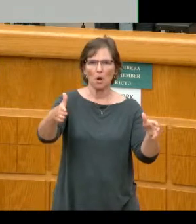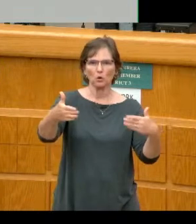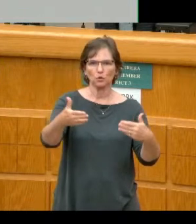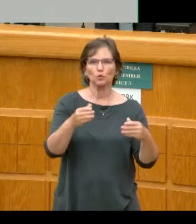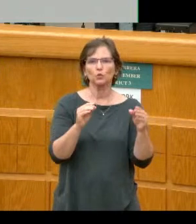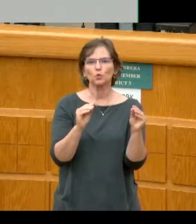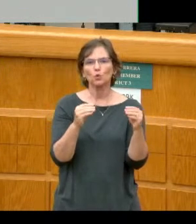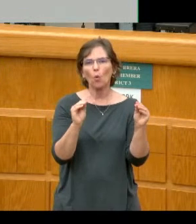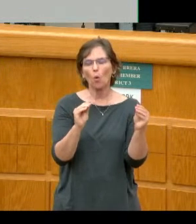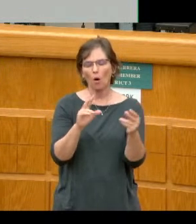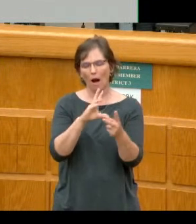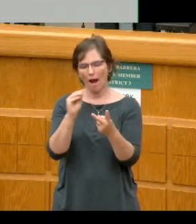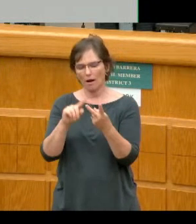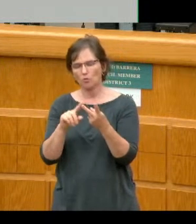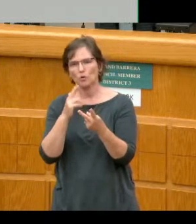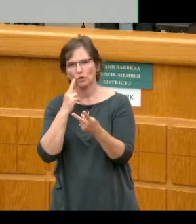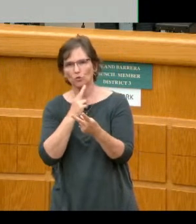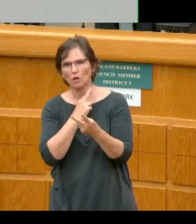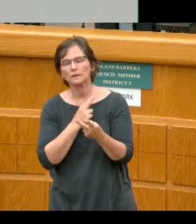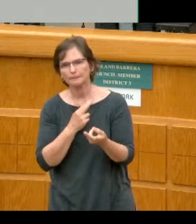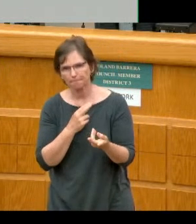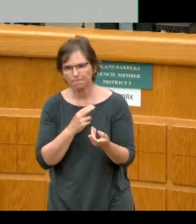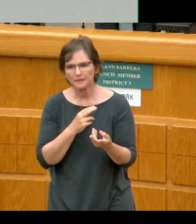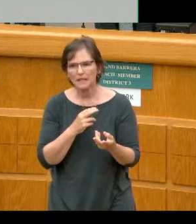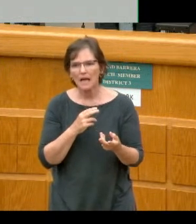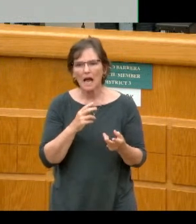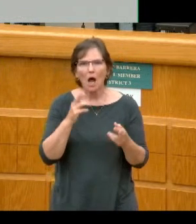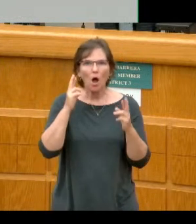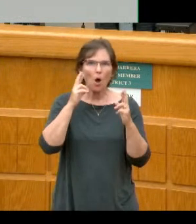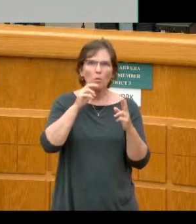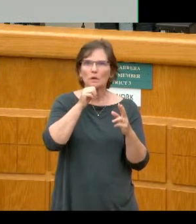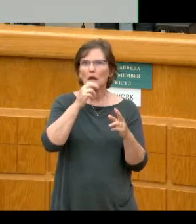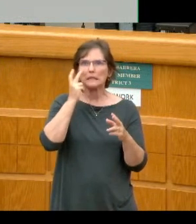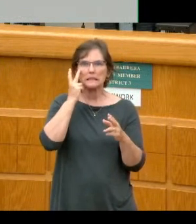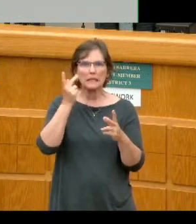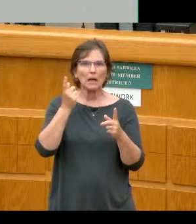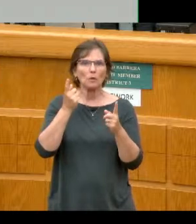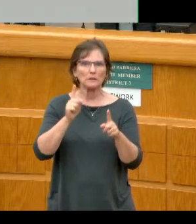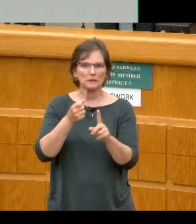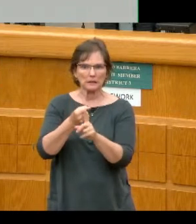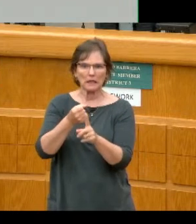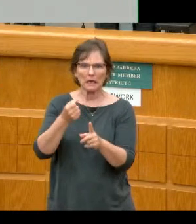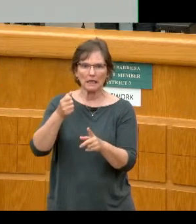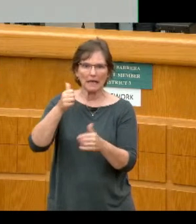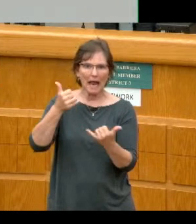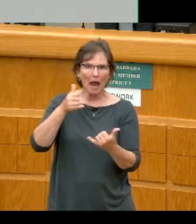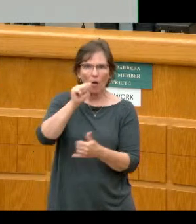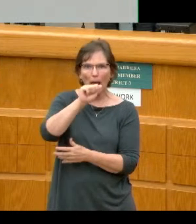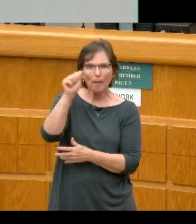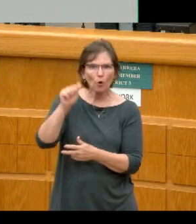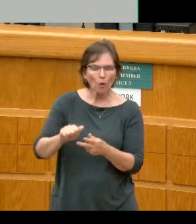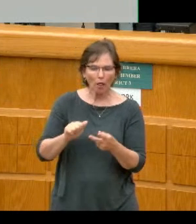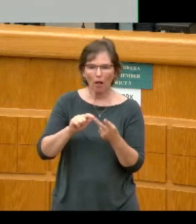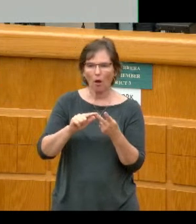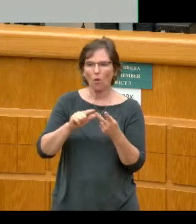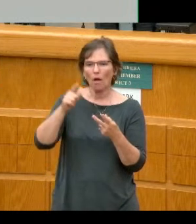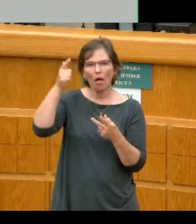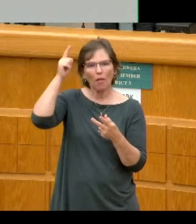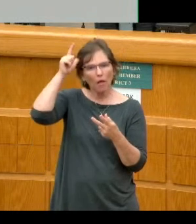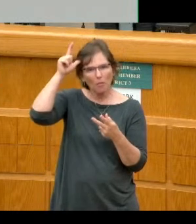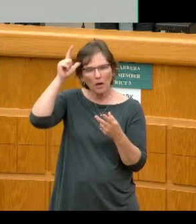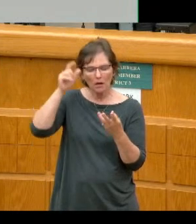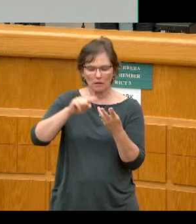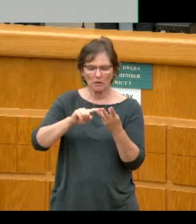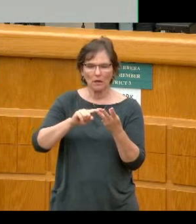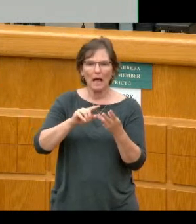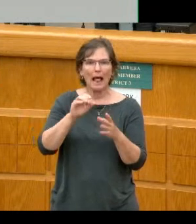directly next to somebody else. If you're inside in a store with hundreds of people, then that's a prime breeding ground for COVID-19. You want to try